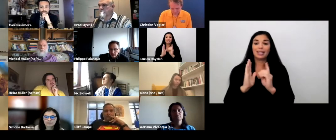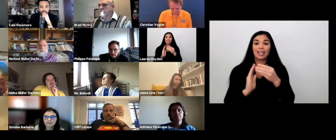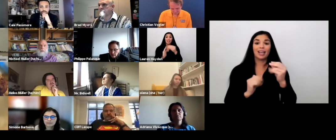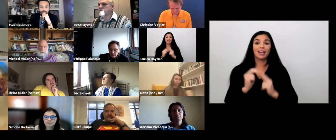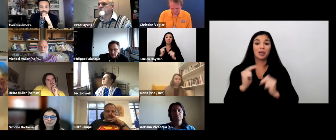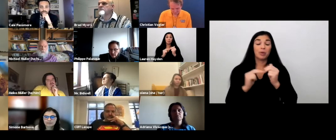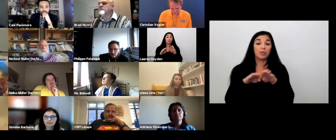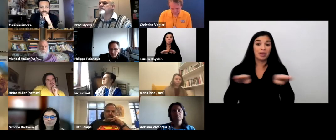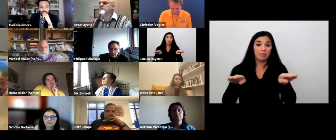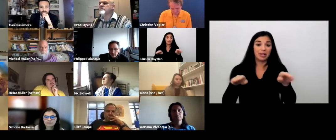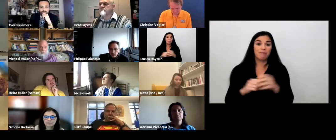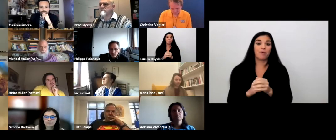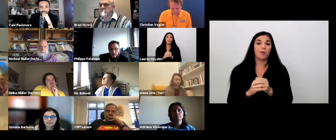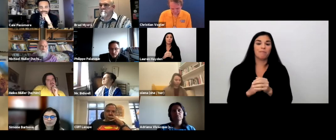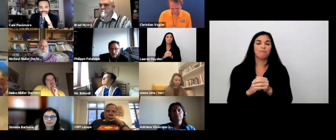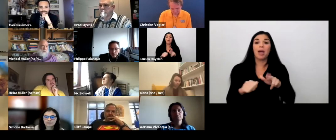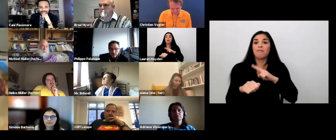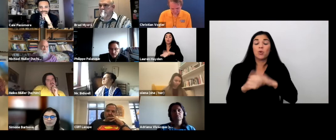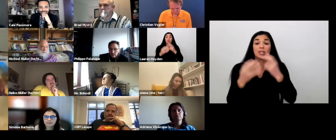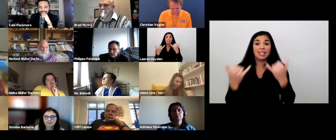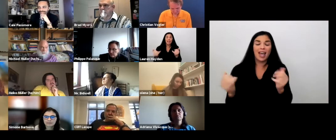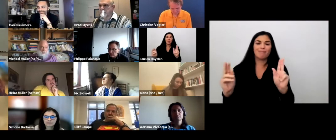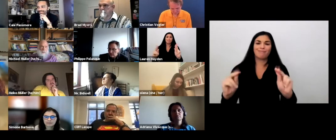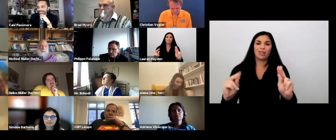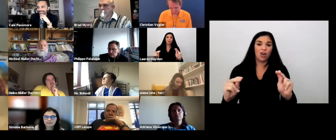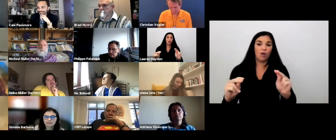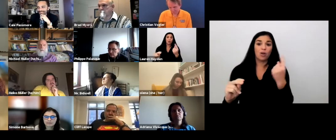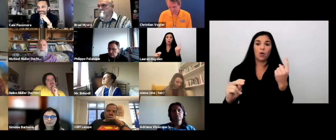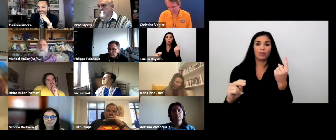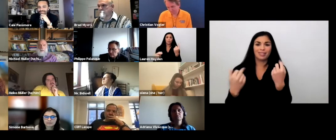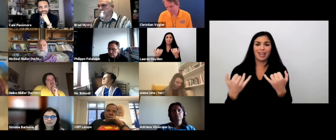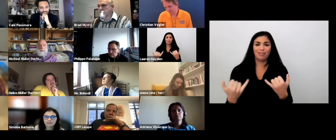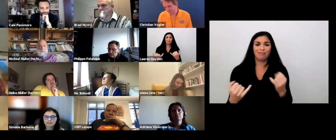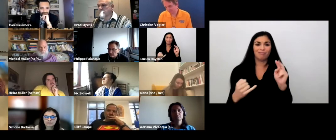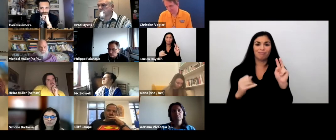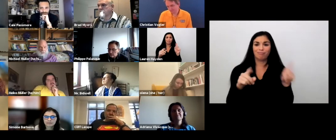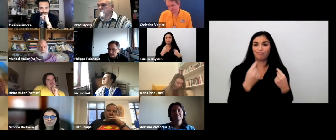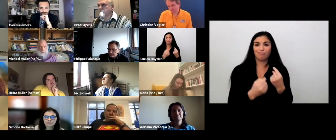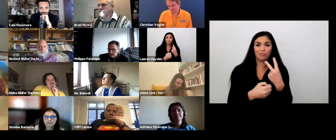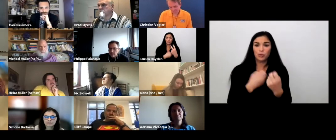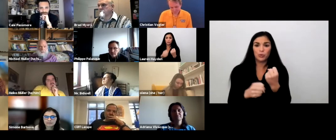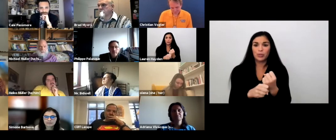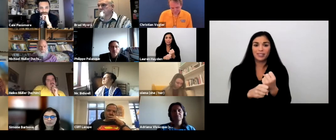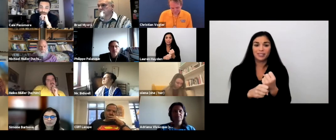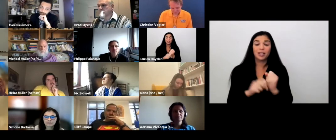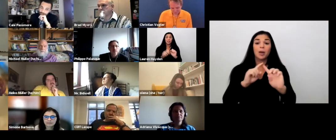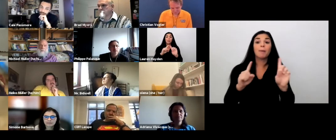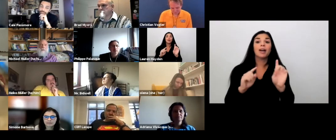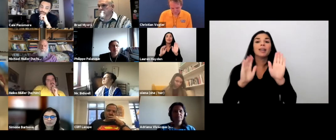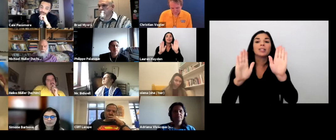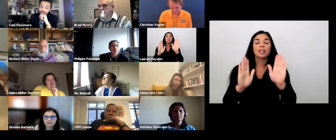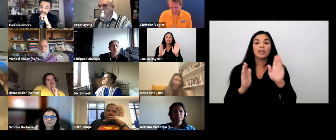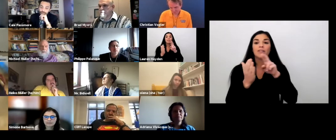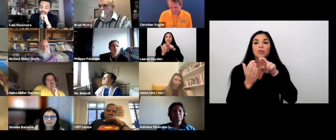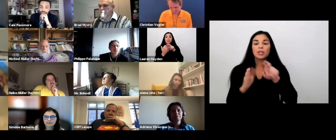So of course it's not right now. We've only been doing this for 2 years, but it's a lovely research challenge to